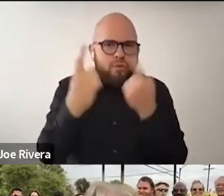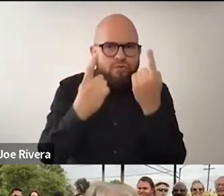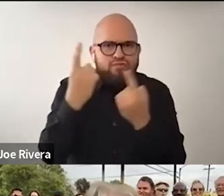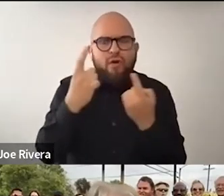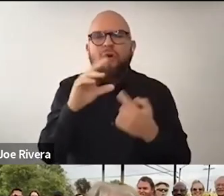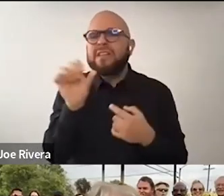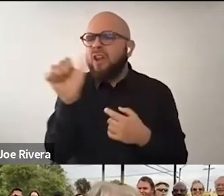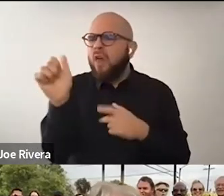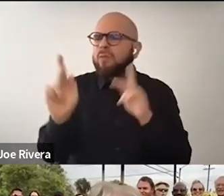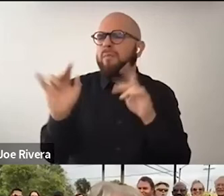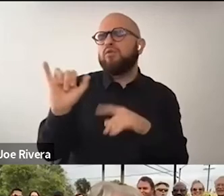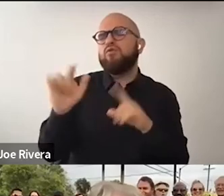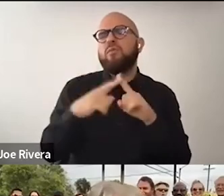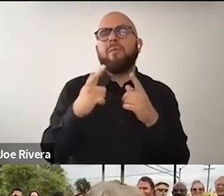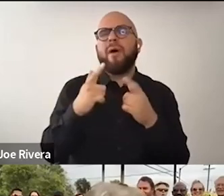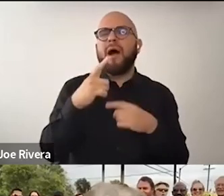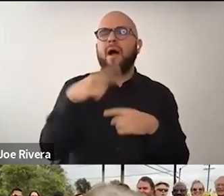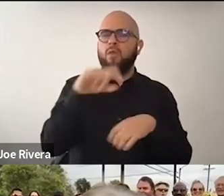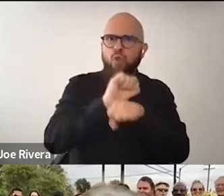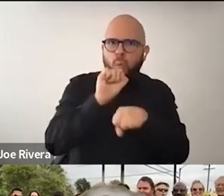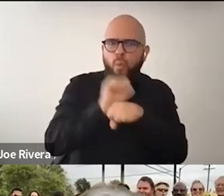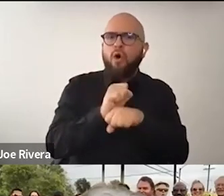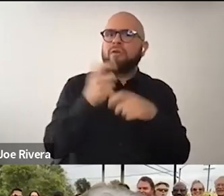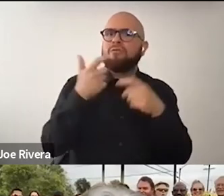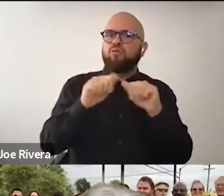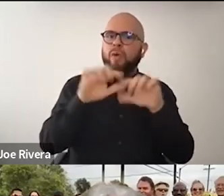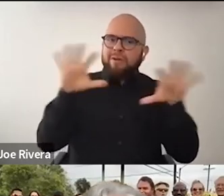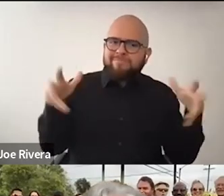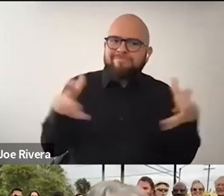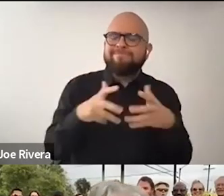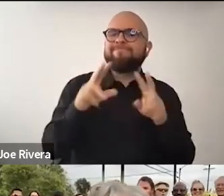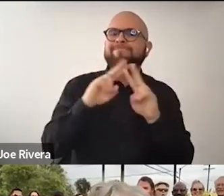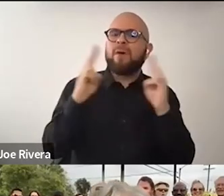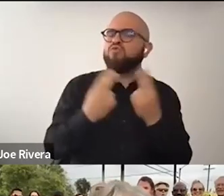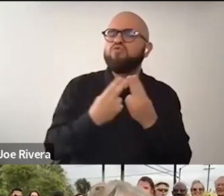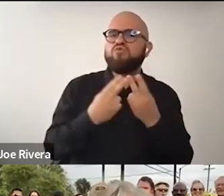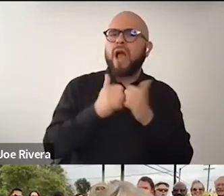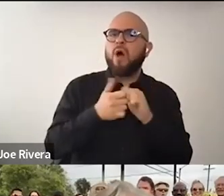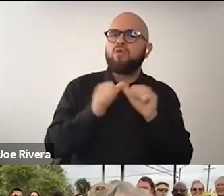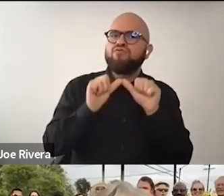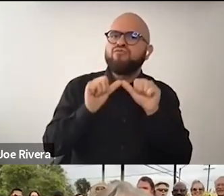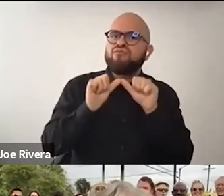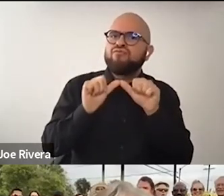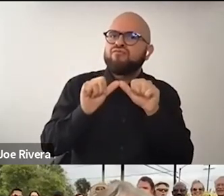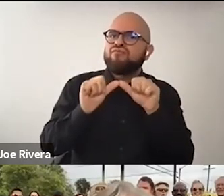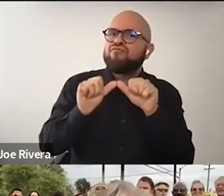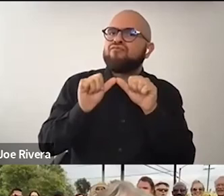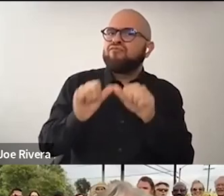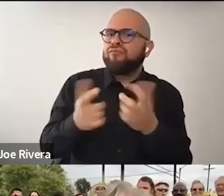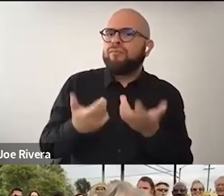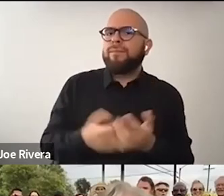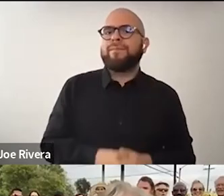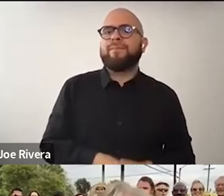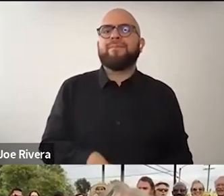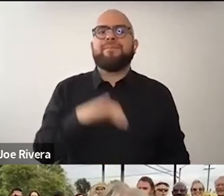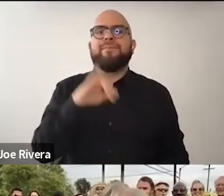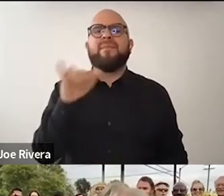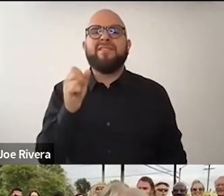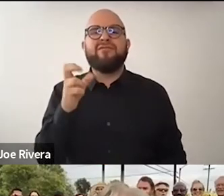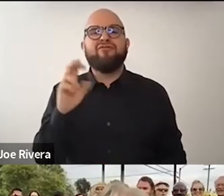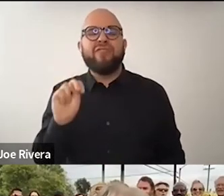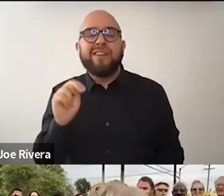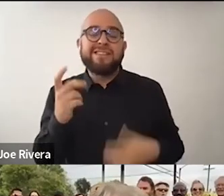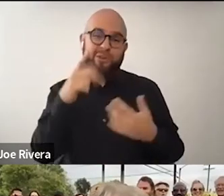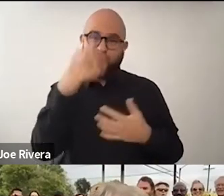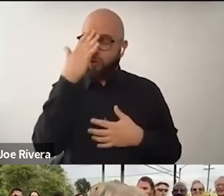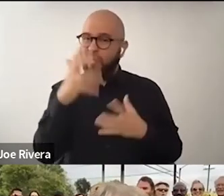momentum? Yeah, you know, I mean, like Mike was saying, there's a lot of anti-union that happens. And I think it's important to note